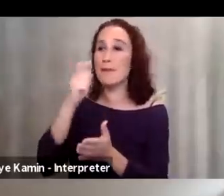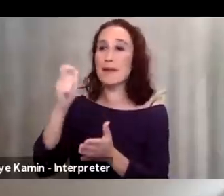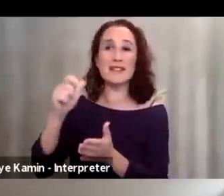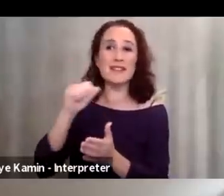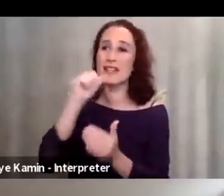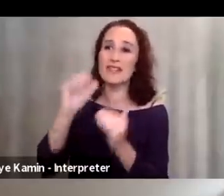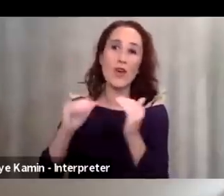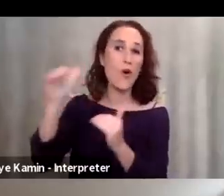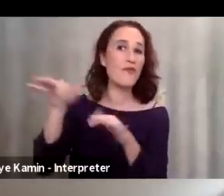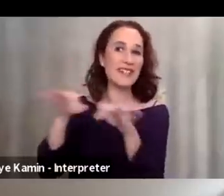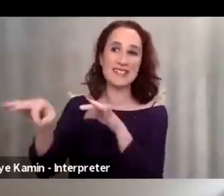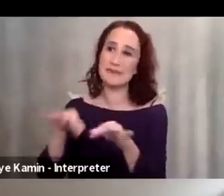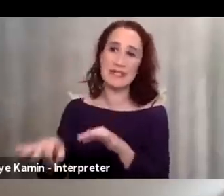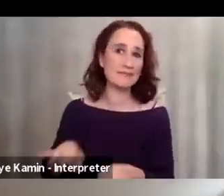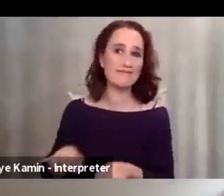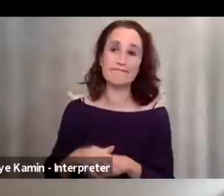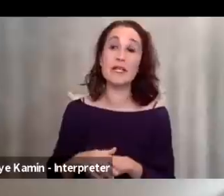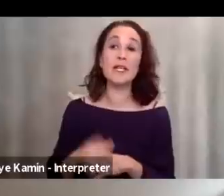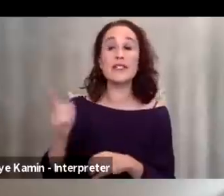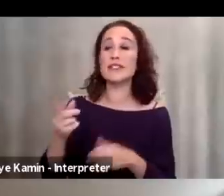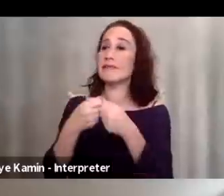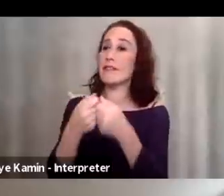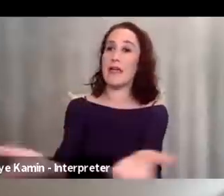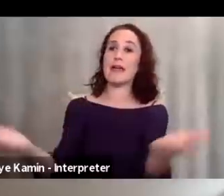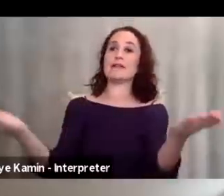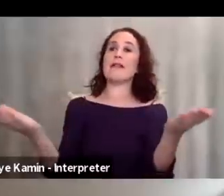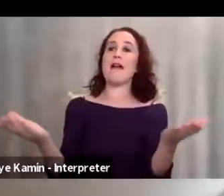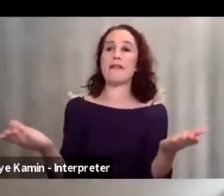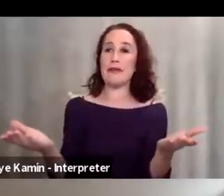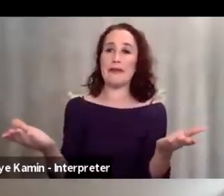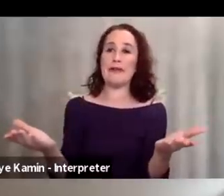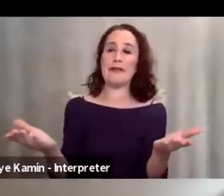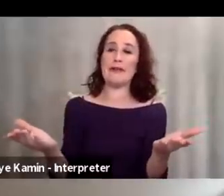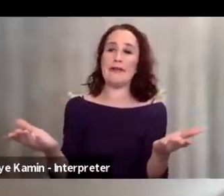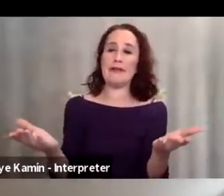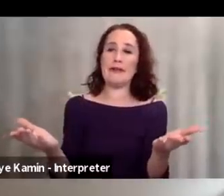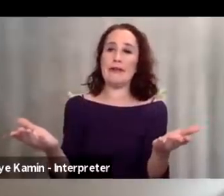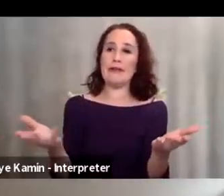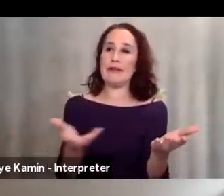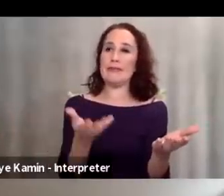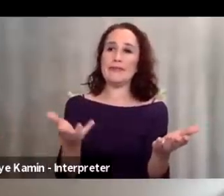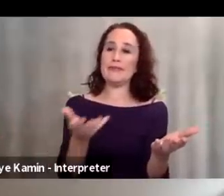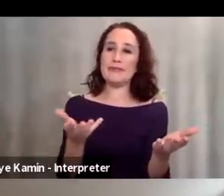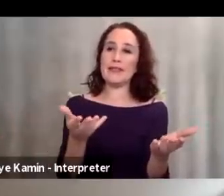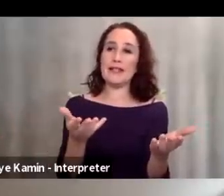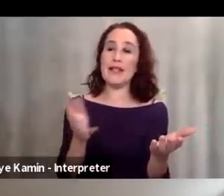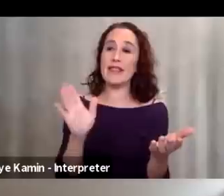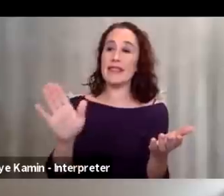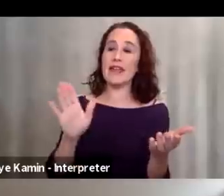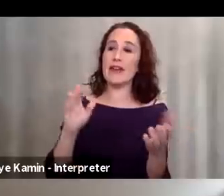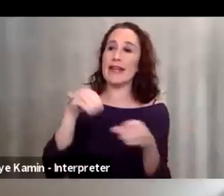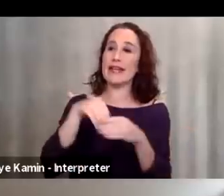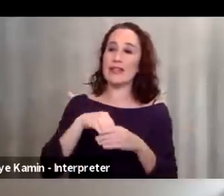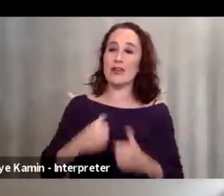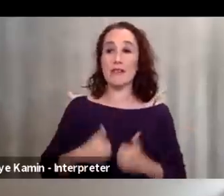over-explain when she writes. She just lays out sort of the internal life, in that